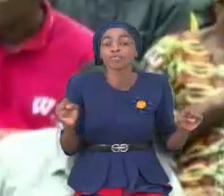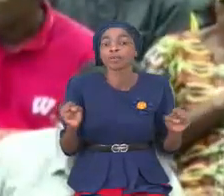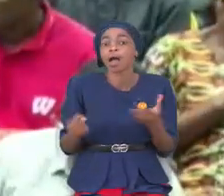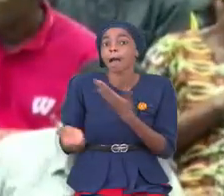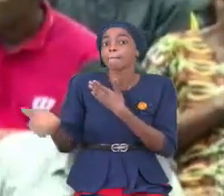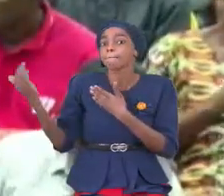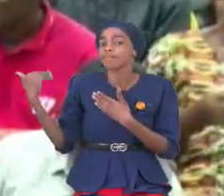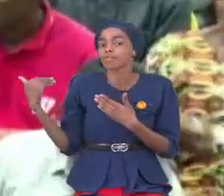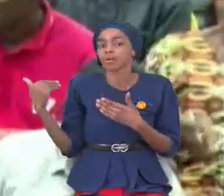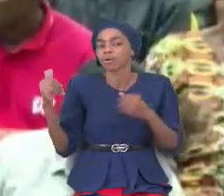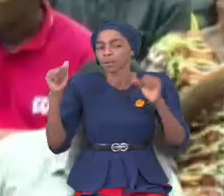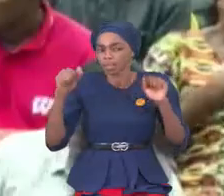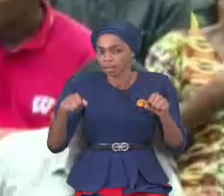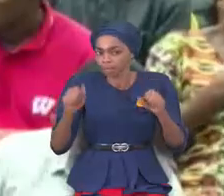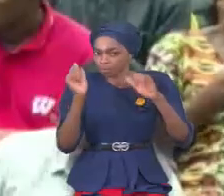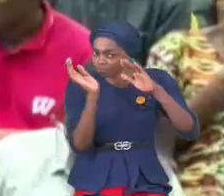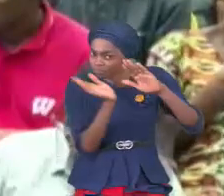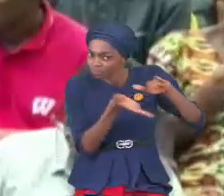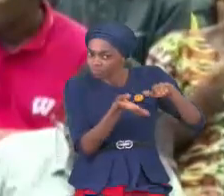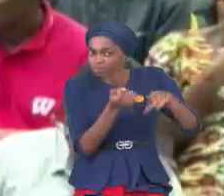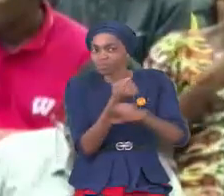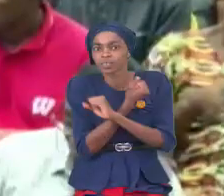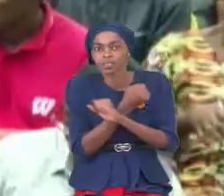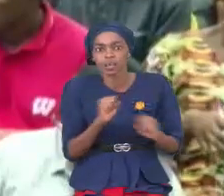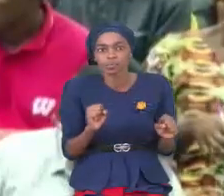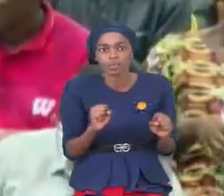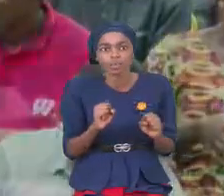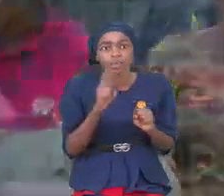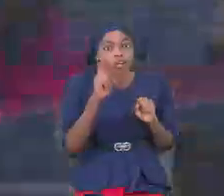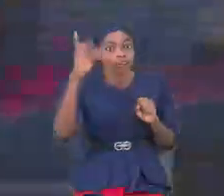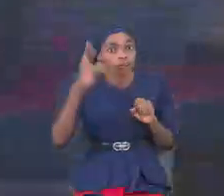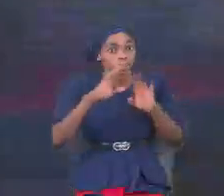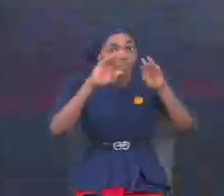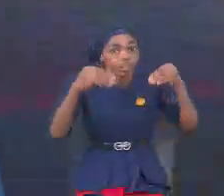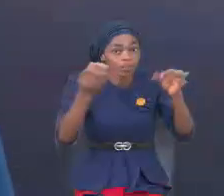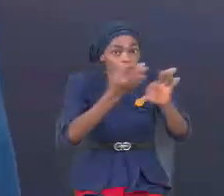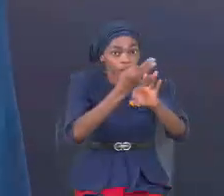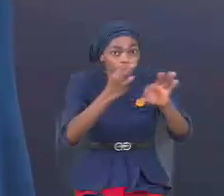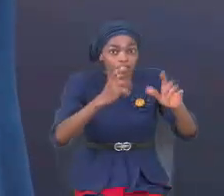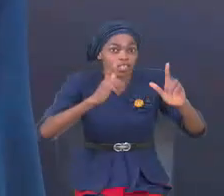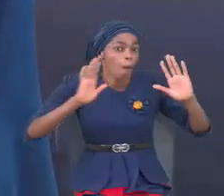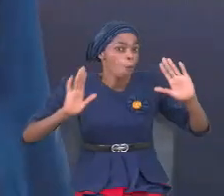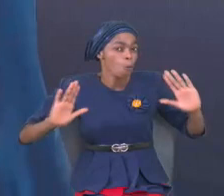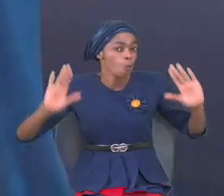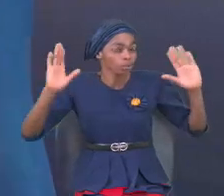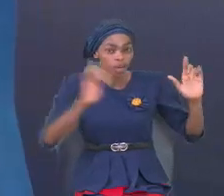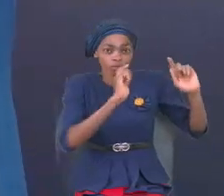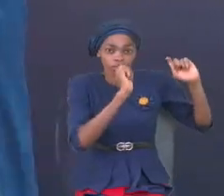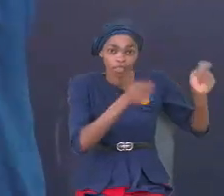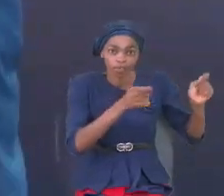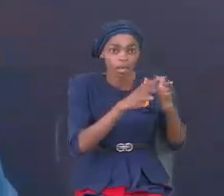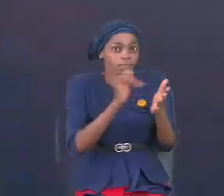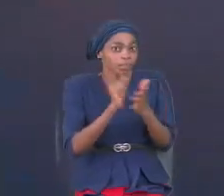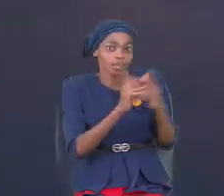giving a free gift, a great gift, and that gift is beautiful, and that gift is